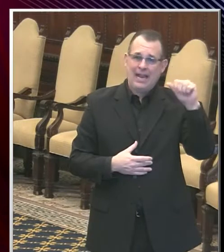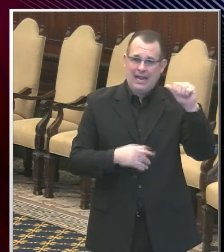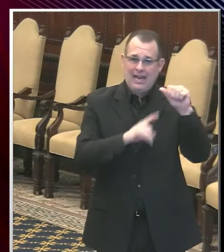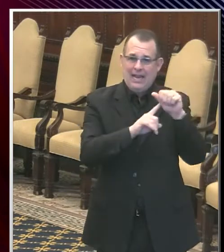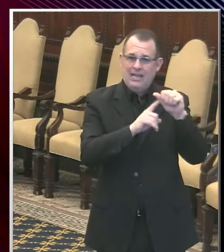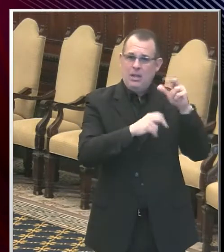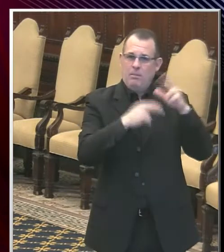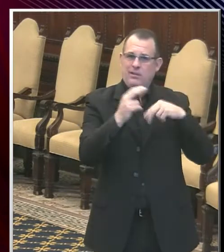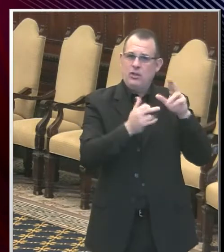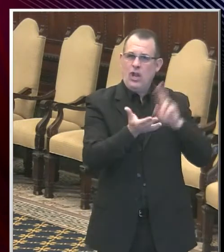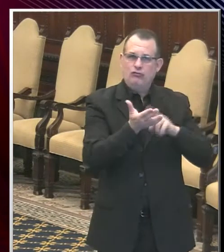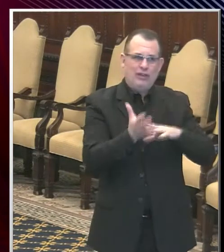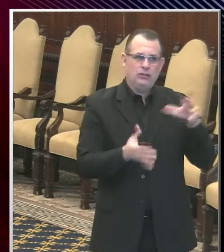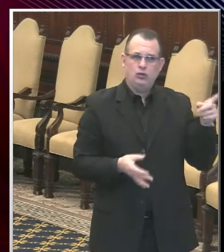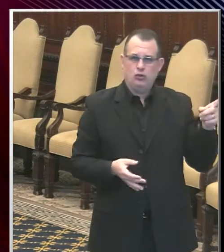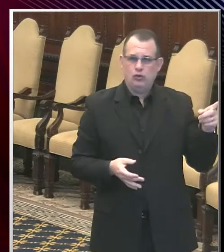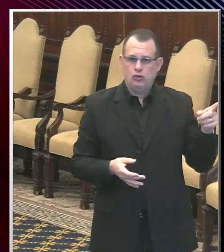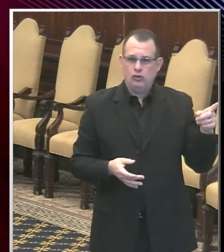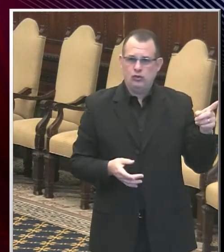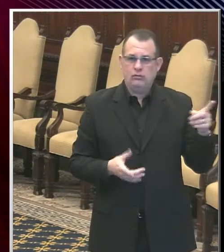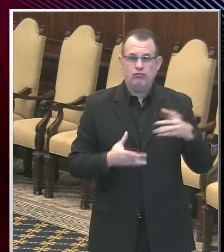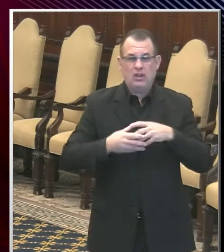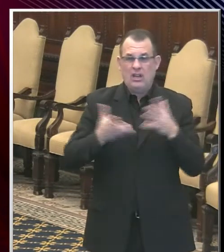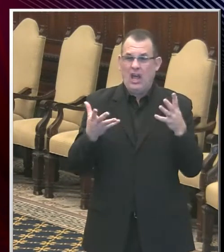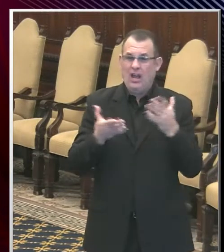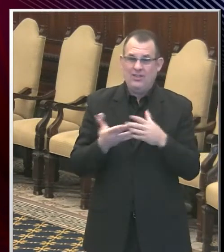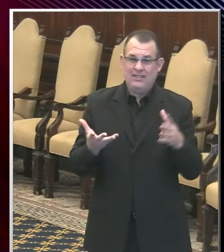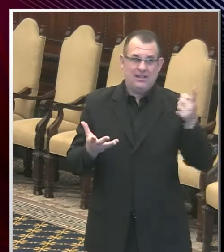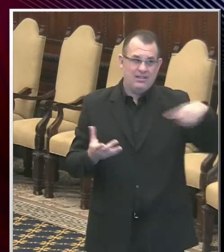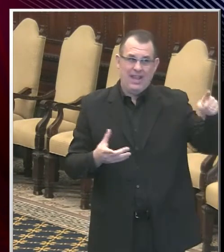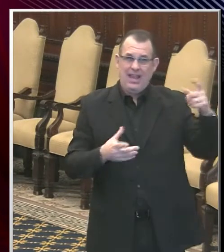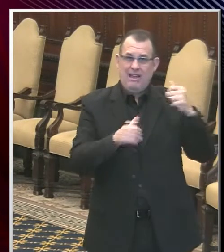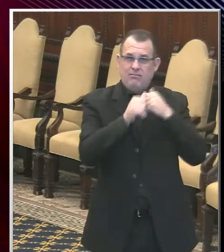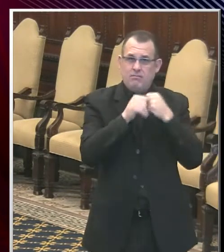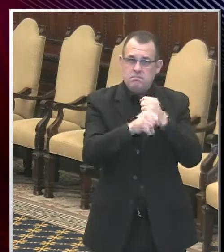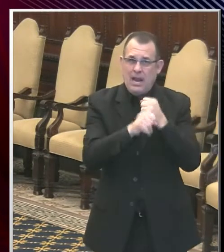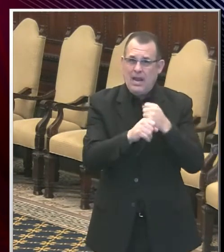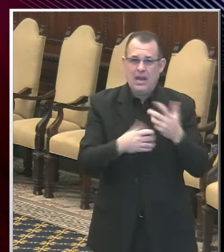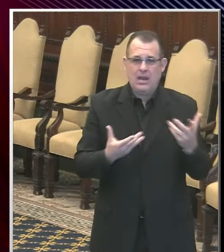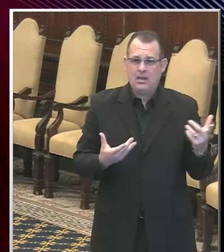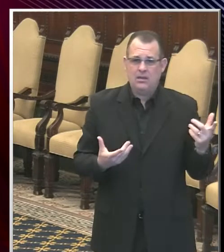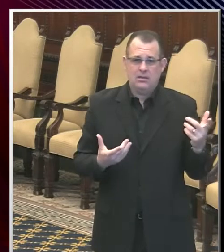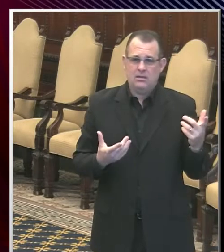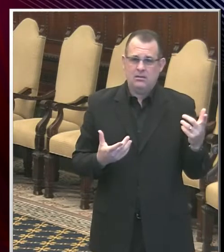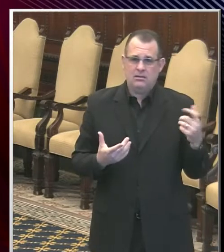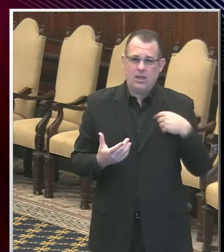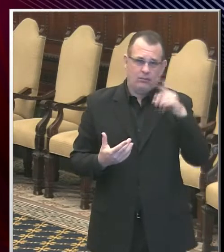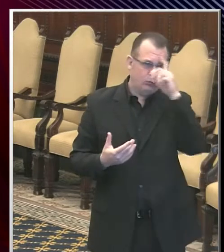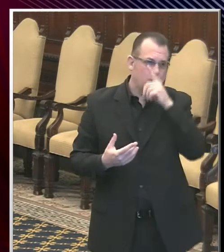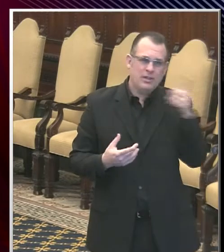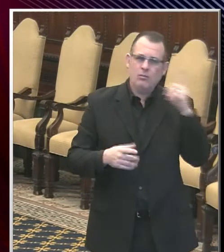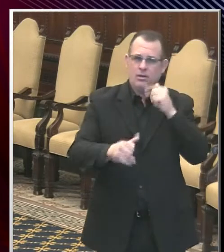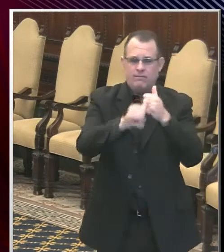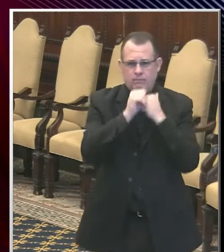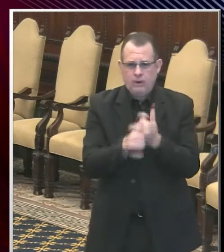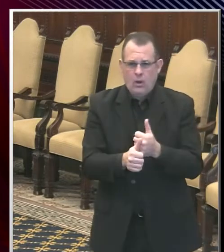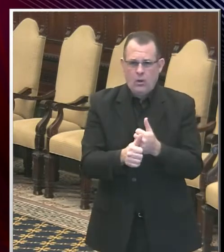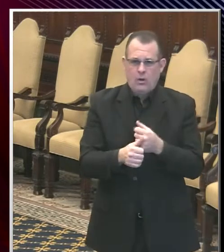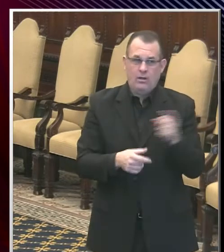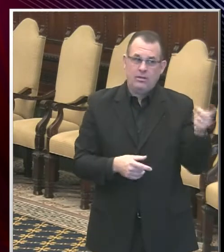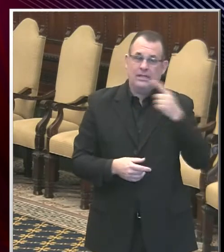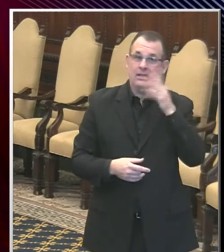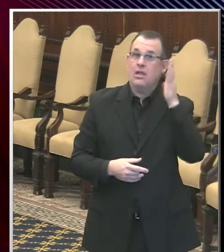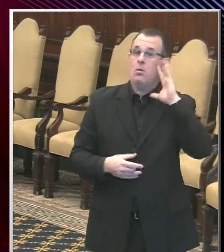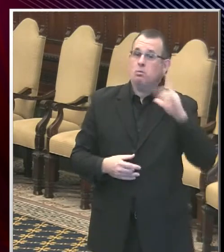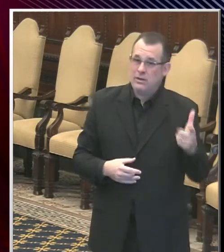Contractors Association, a lot of these things were developed by them themselves. So I'm sure going to follow what they said, what they've